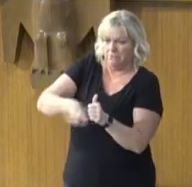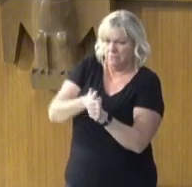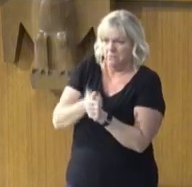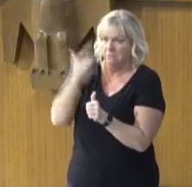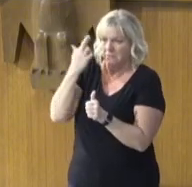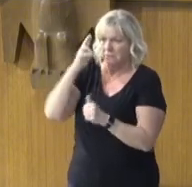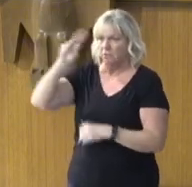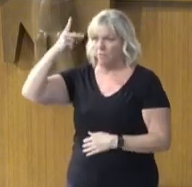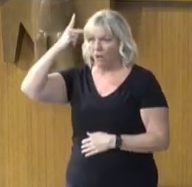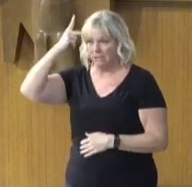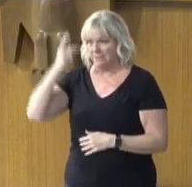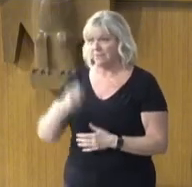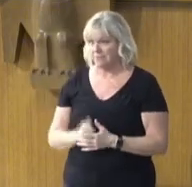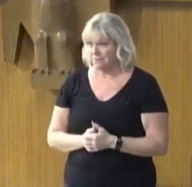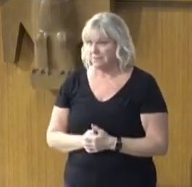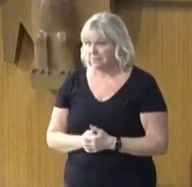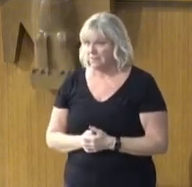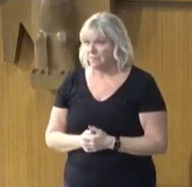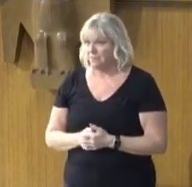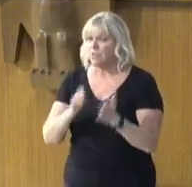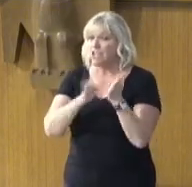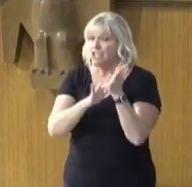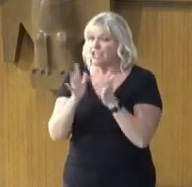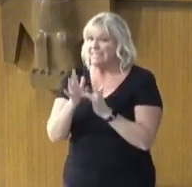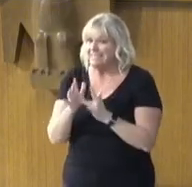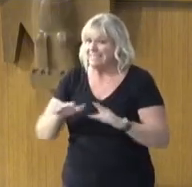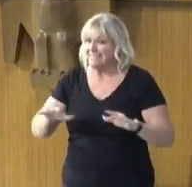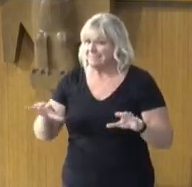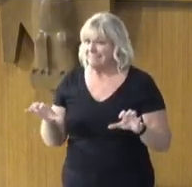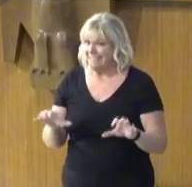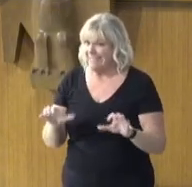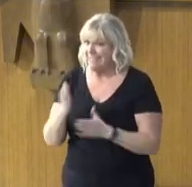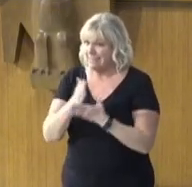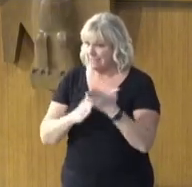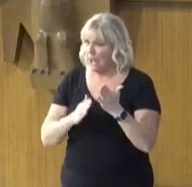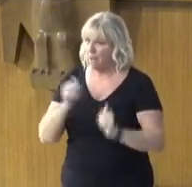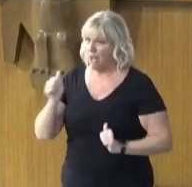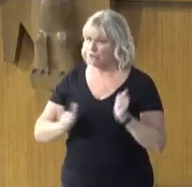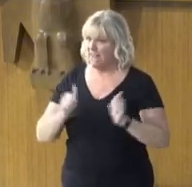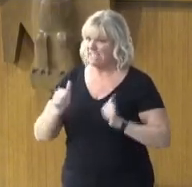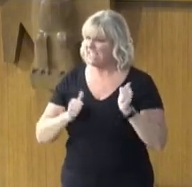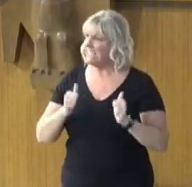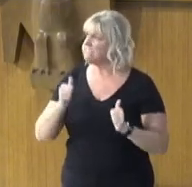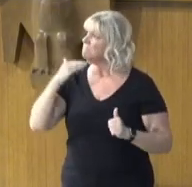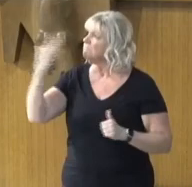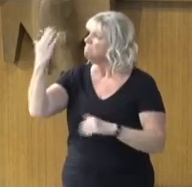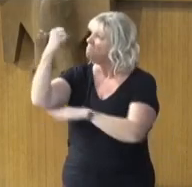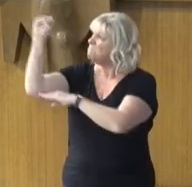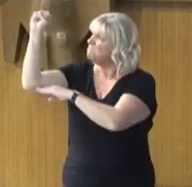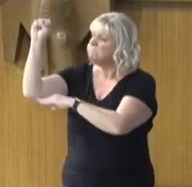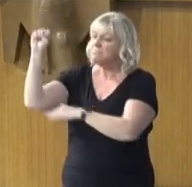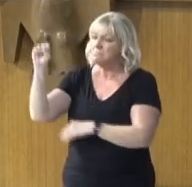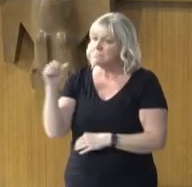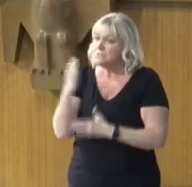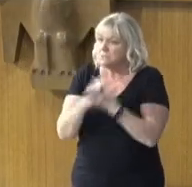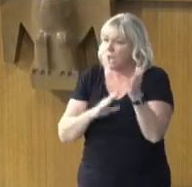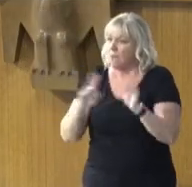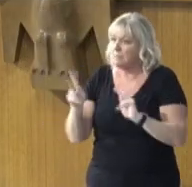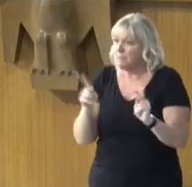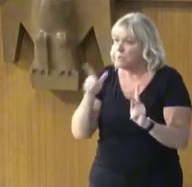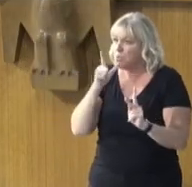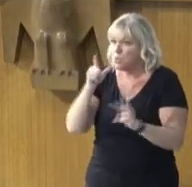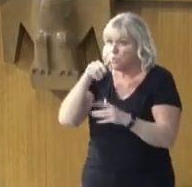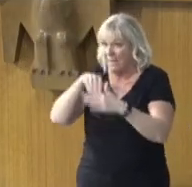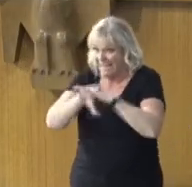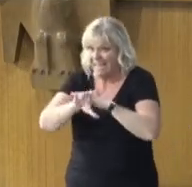his era. Jesus even committed acts of aggressive civil disobedience, like driving corrupt people from the temple court